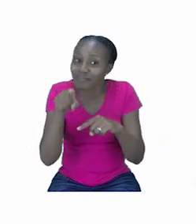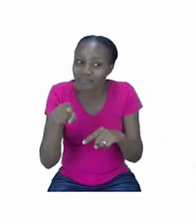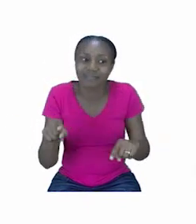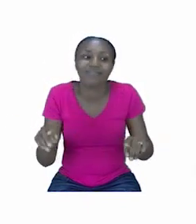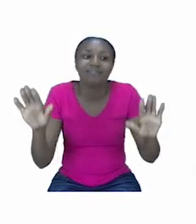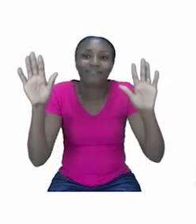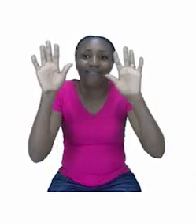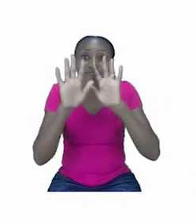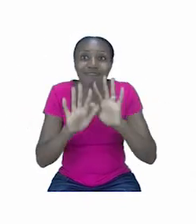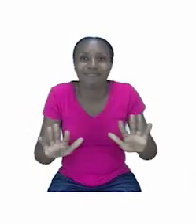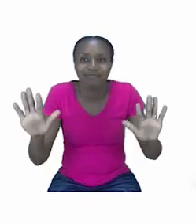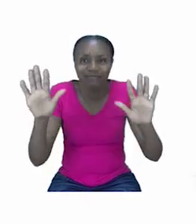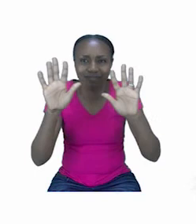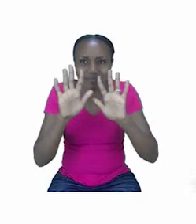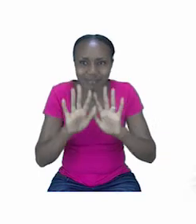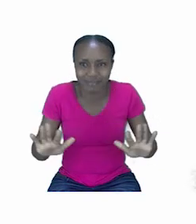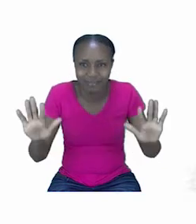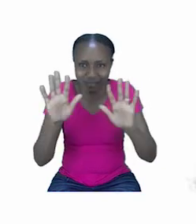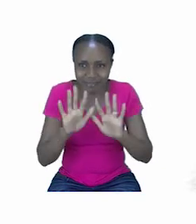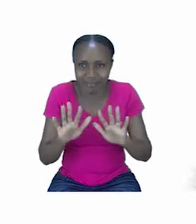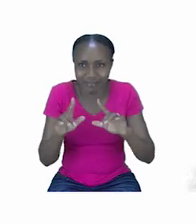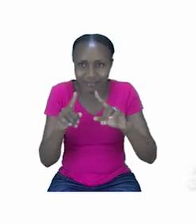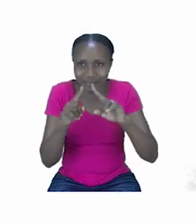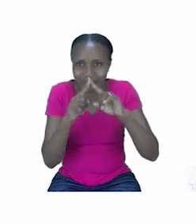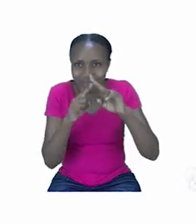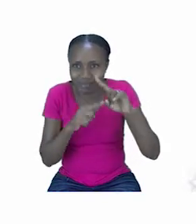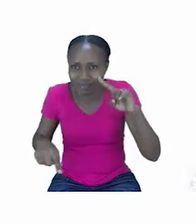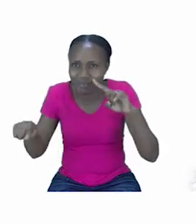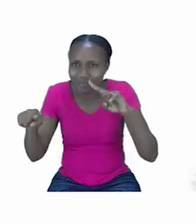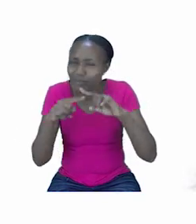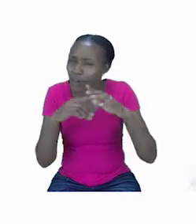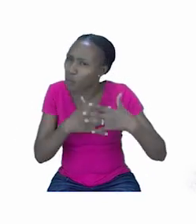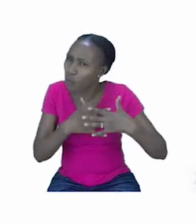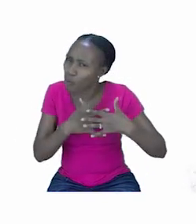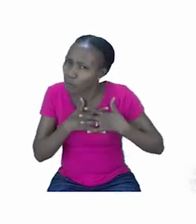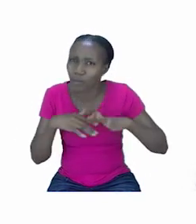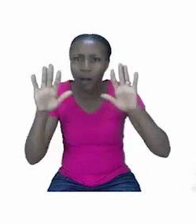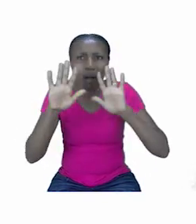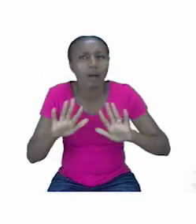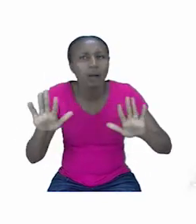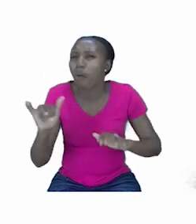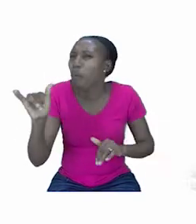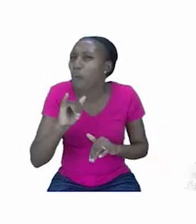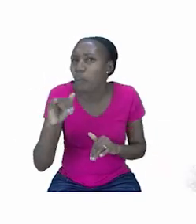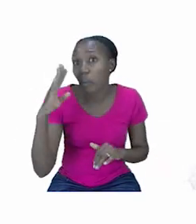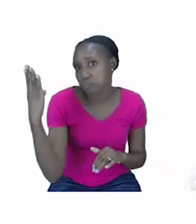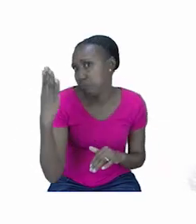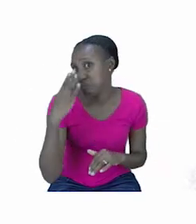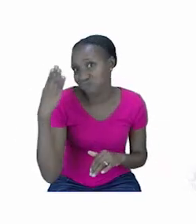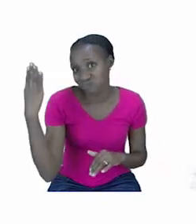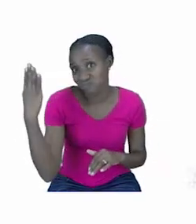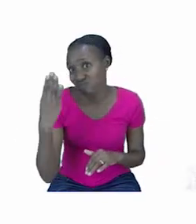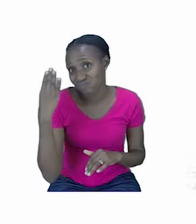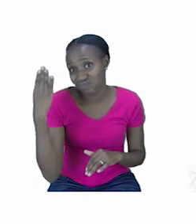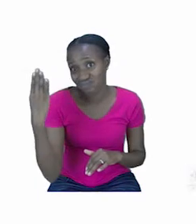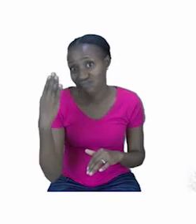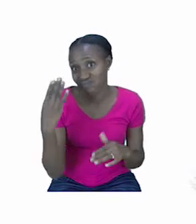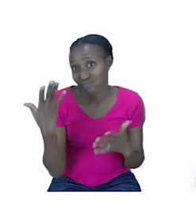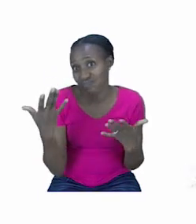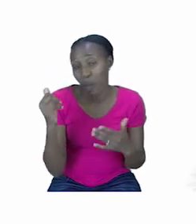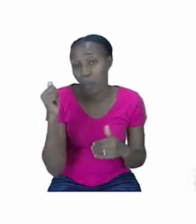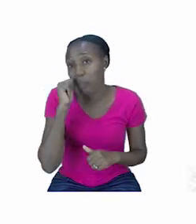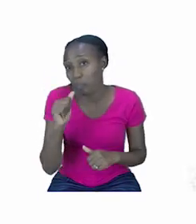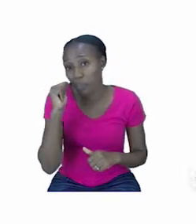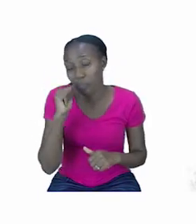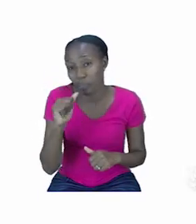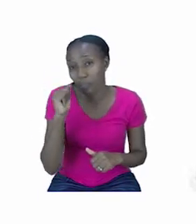in the circle with your favorite color. It can be blue, it can be yellow,